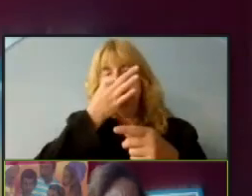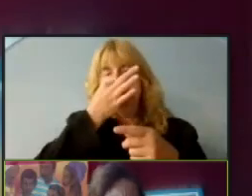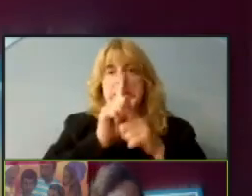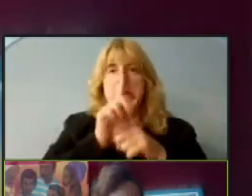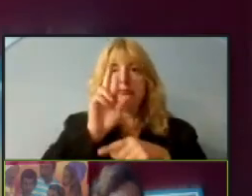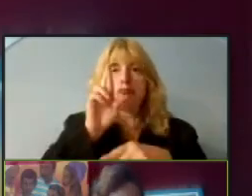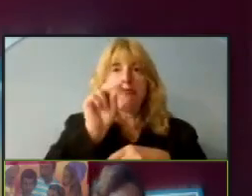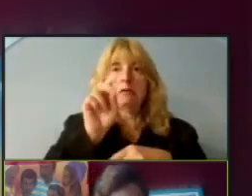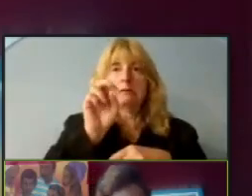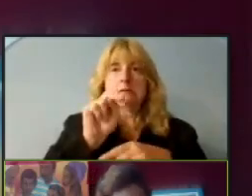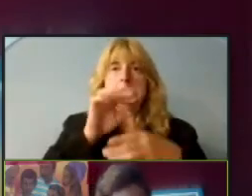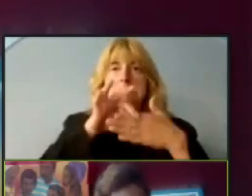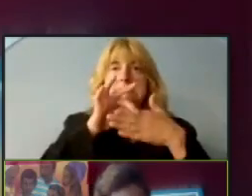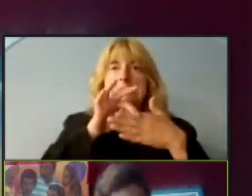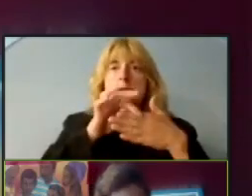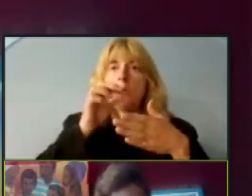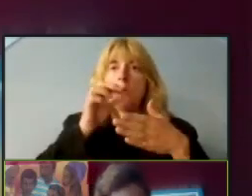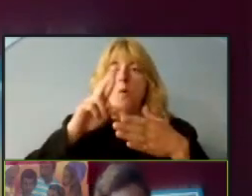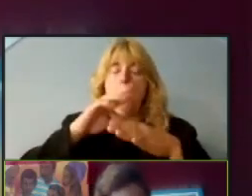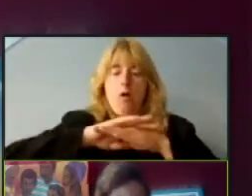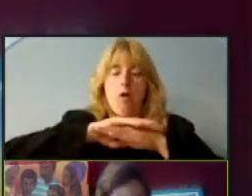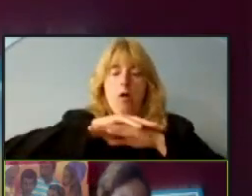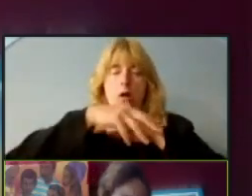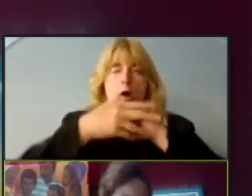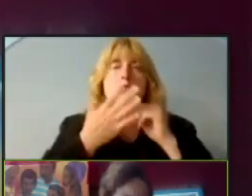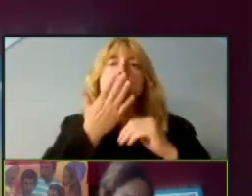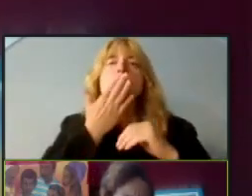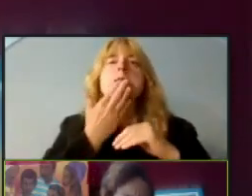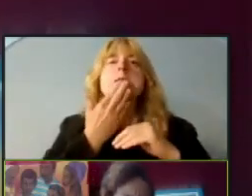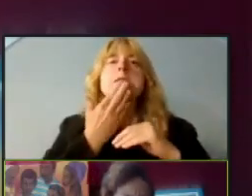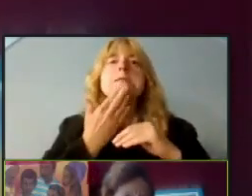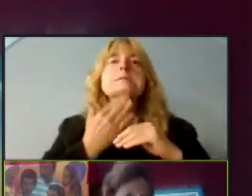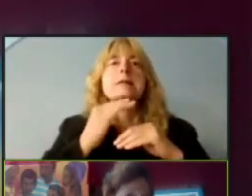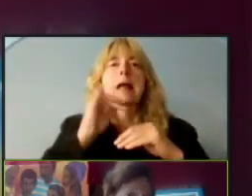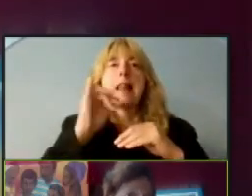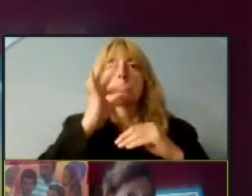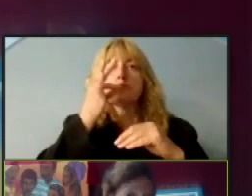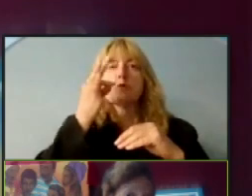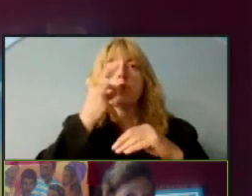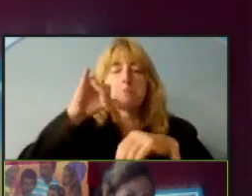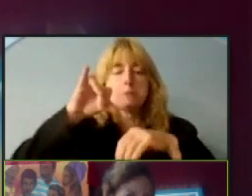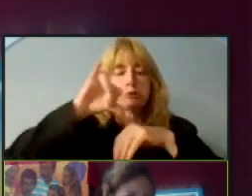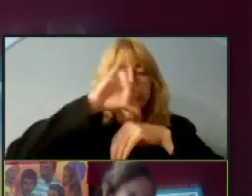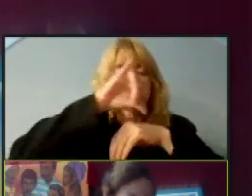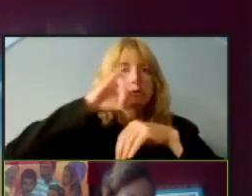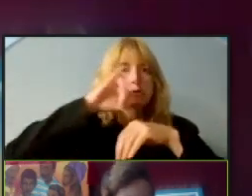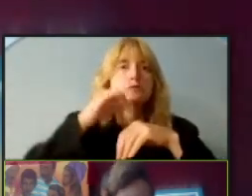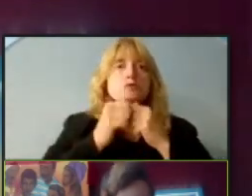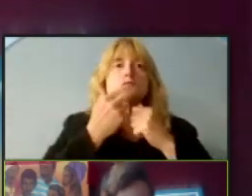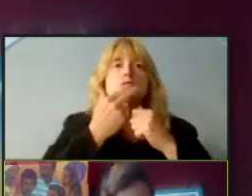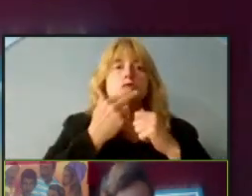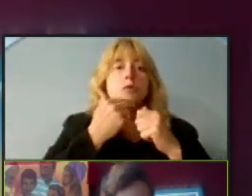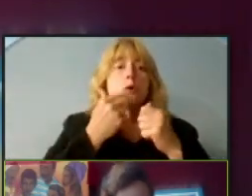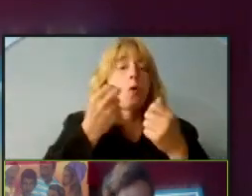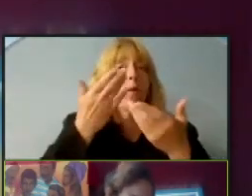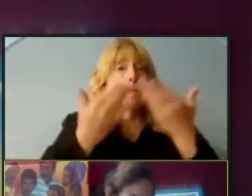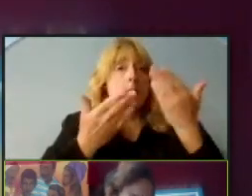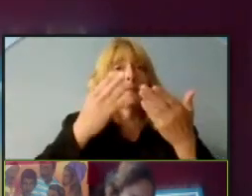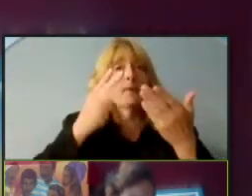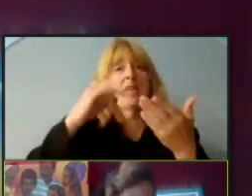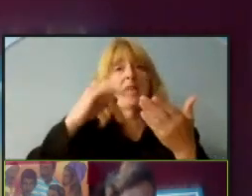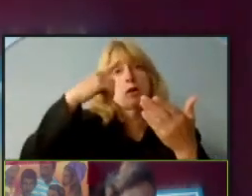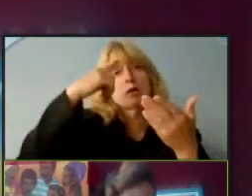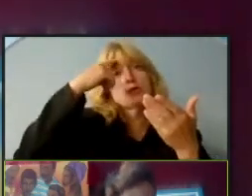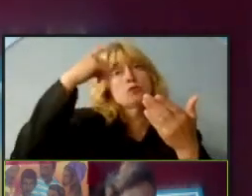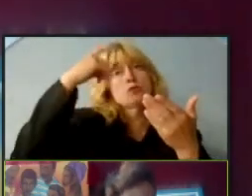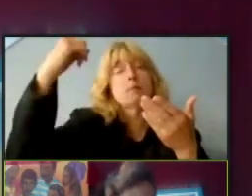syrupy sweet? Or maybe this dream, it just sags like a heavy